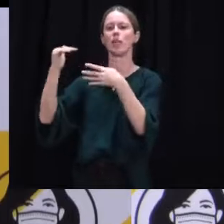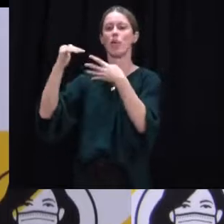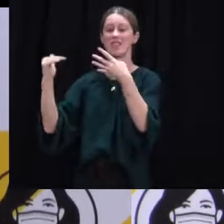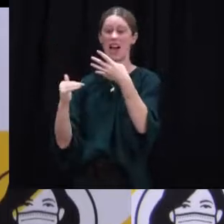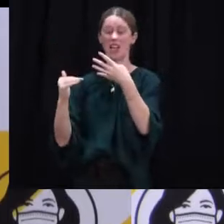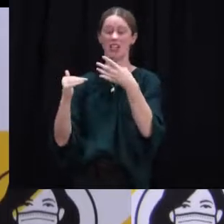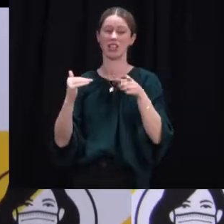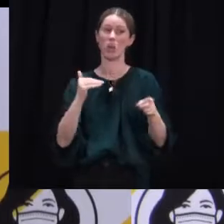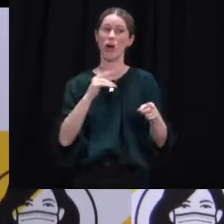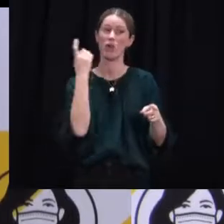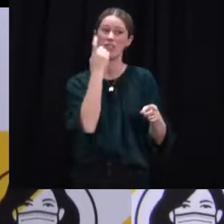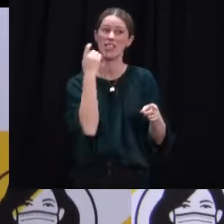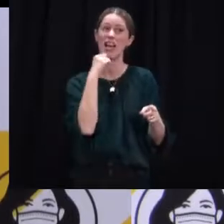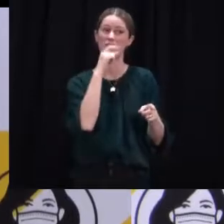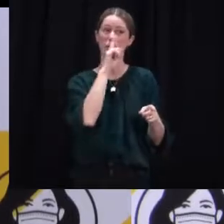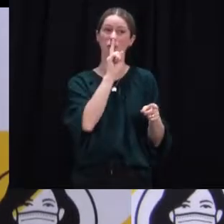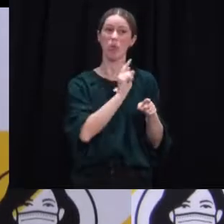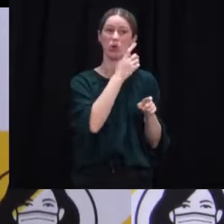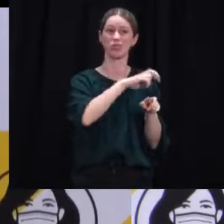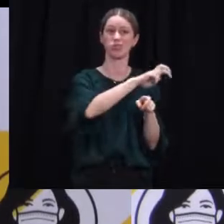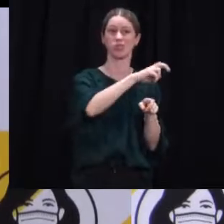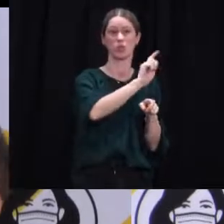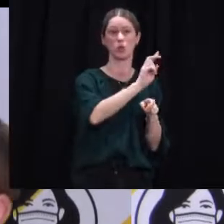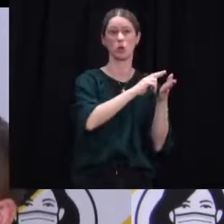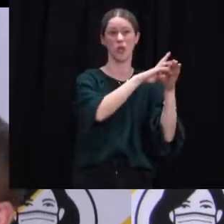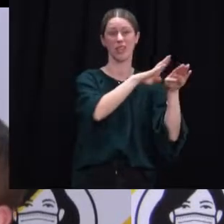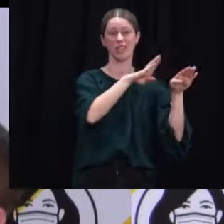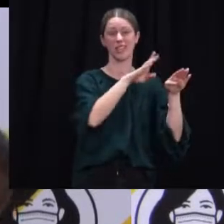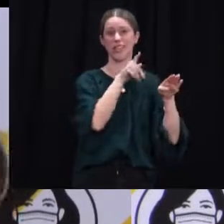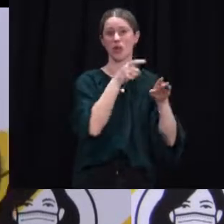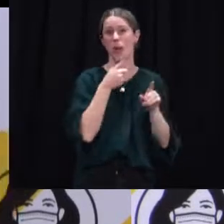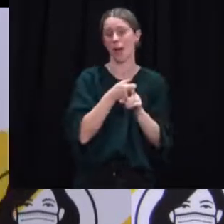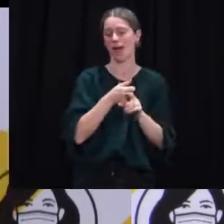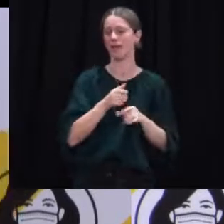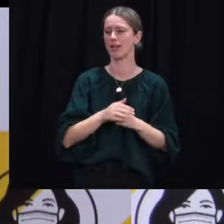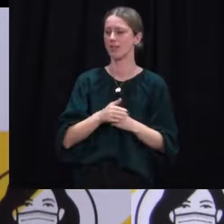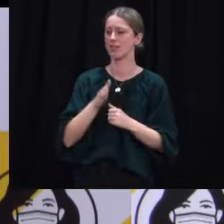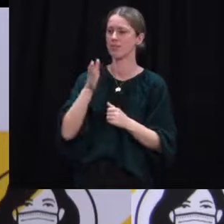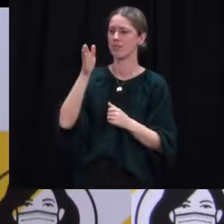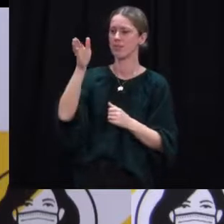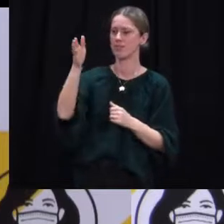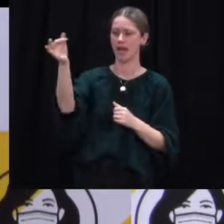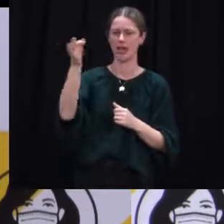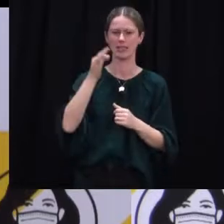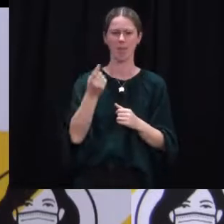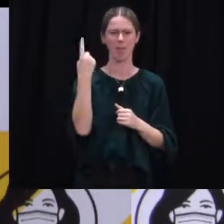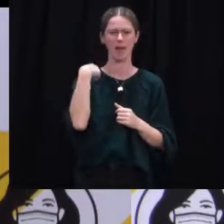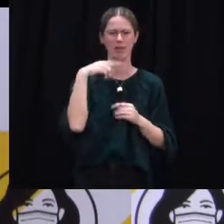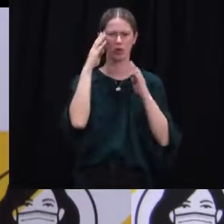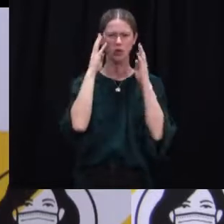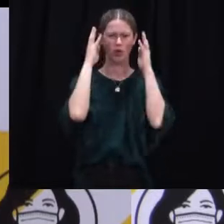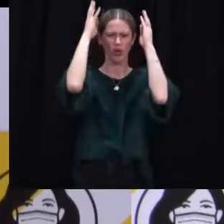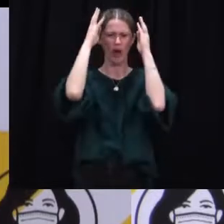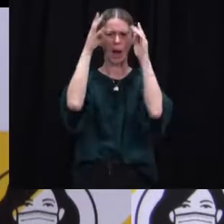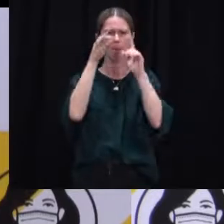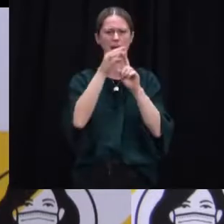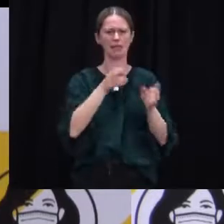decisions if we were to have a land-based border at some point in some part of the country. We certainly have active conversations about